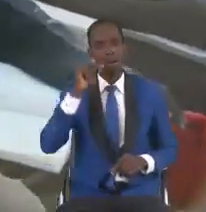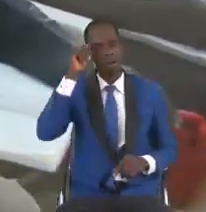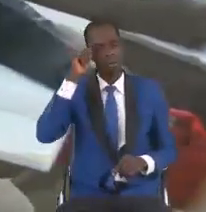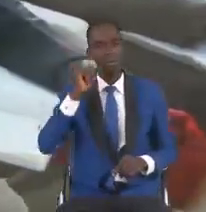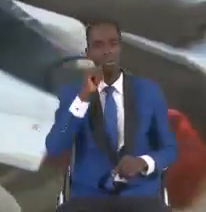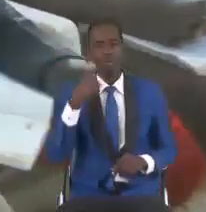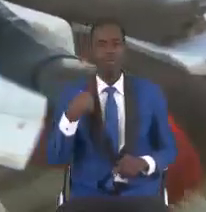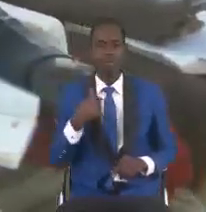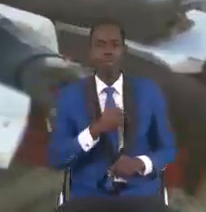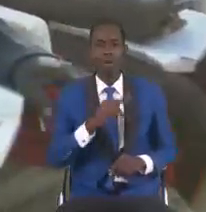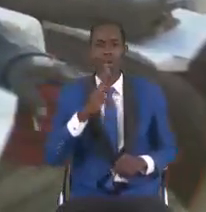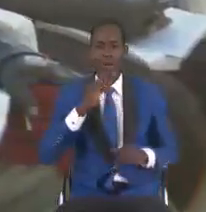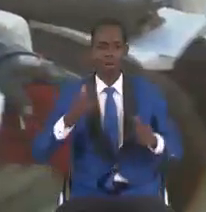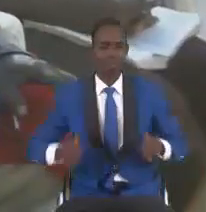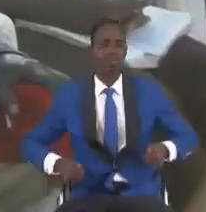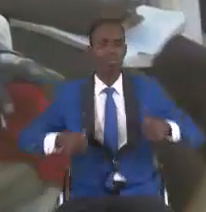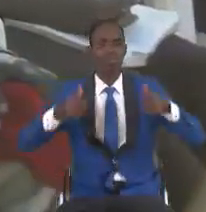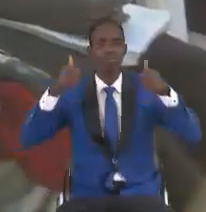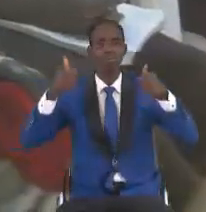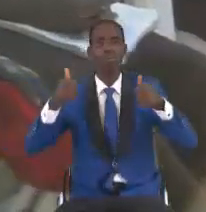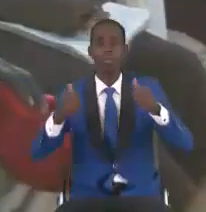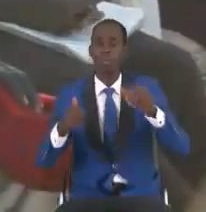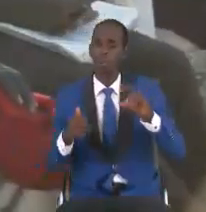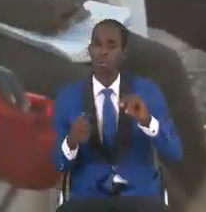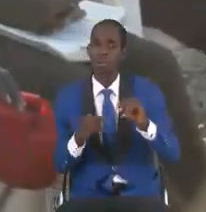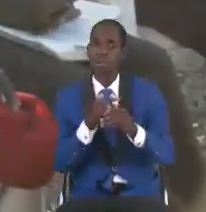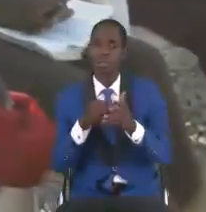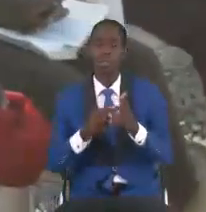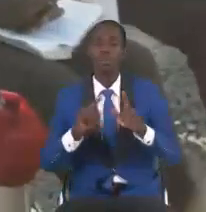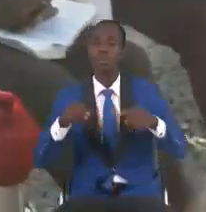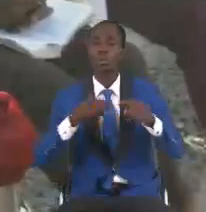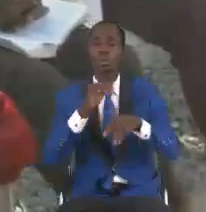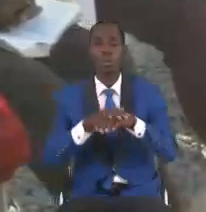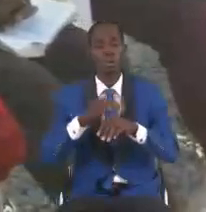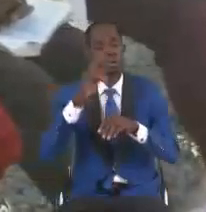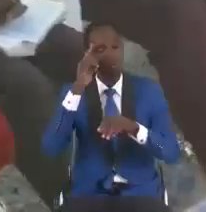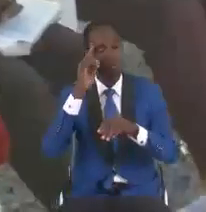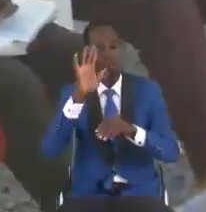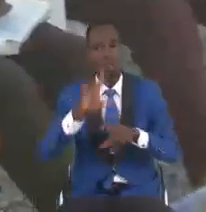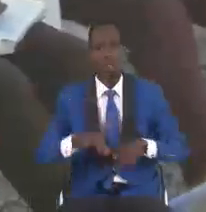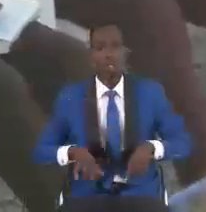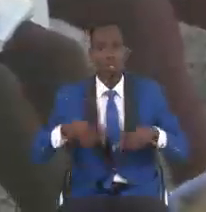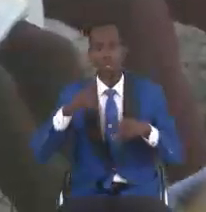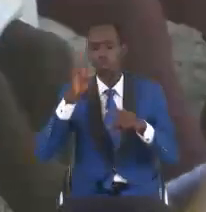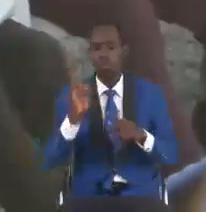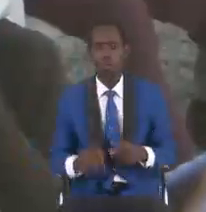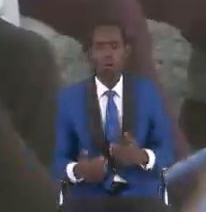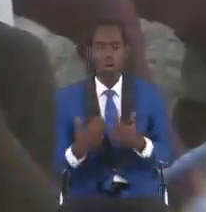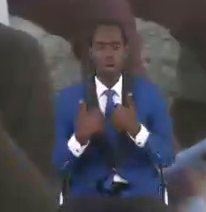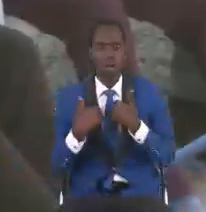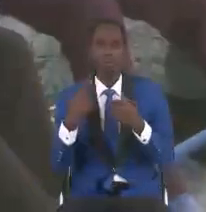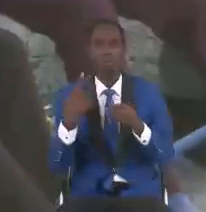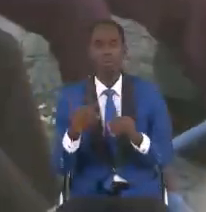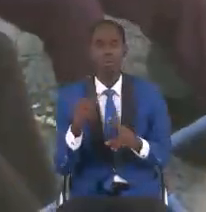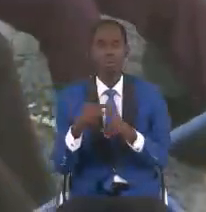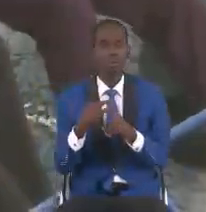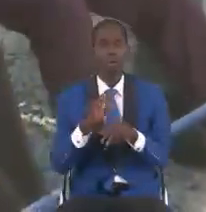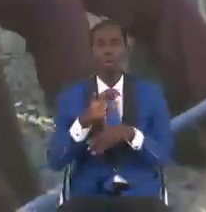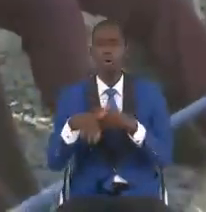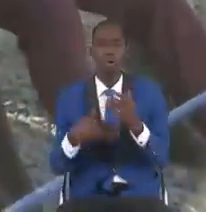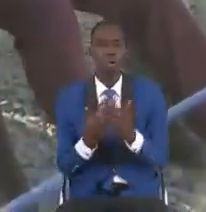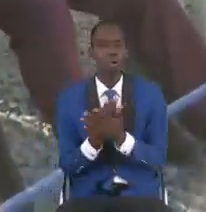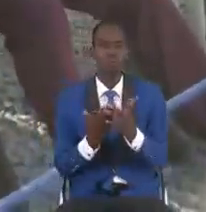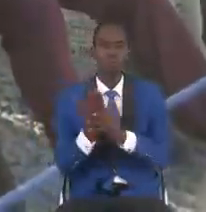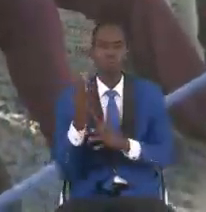This goes on for life, that you possess the word all through your life, you practice the